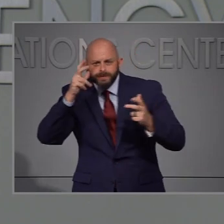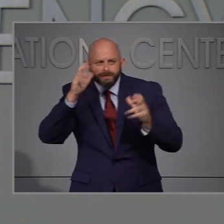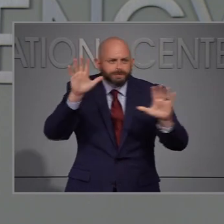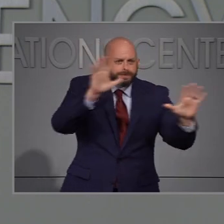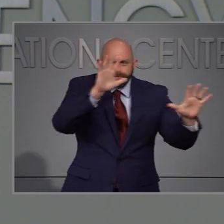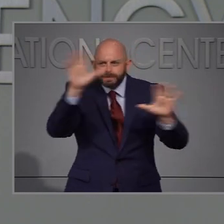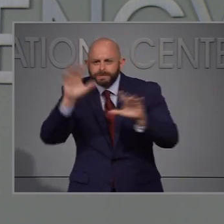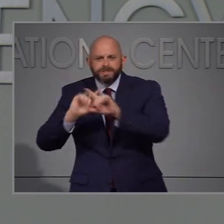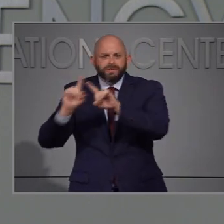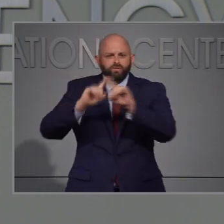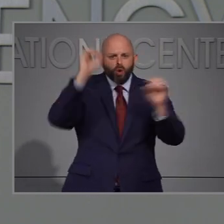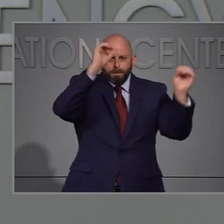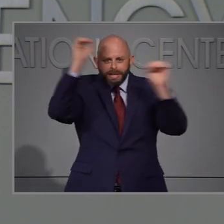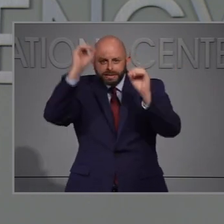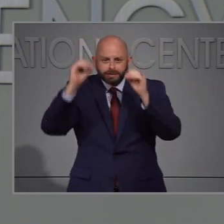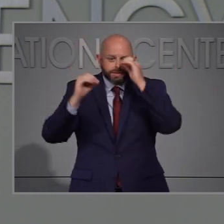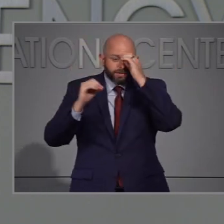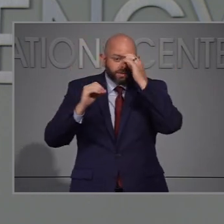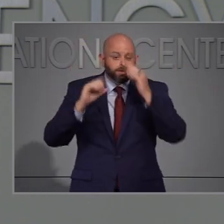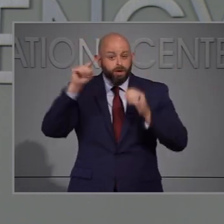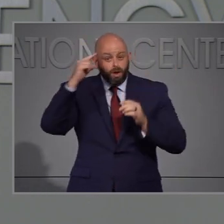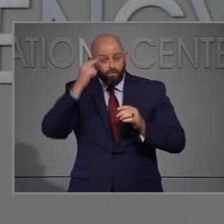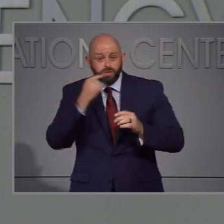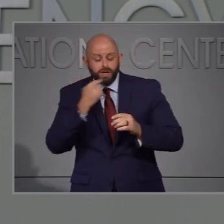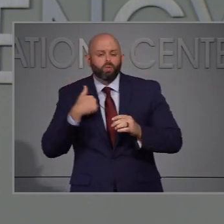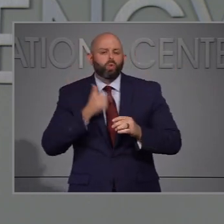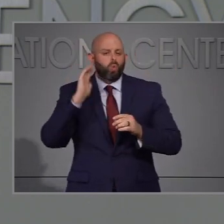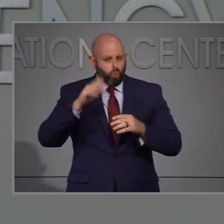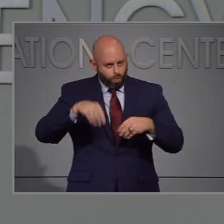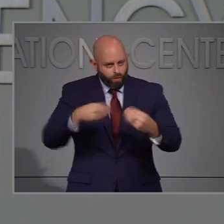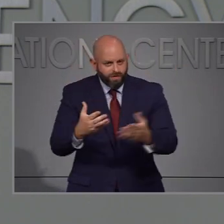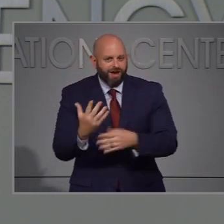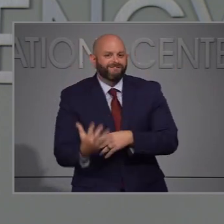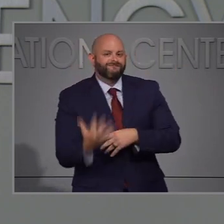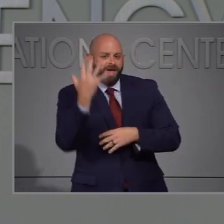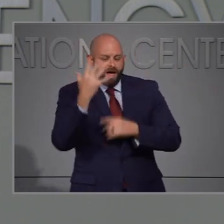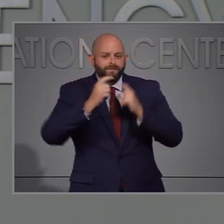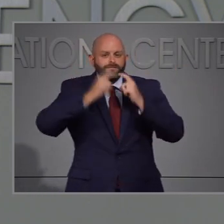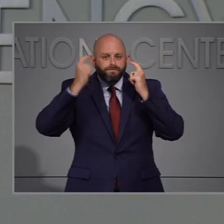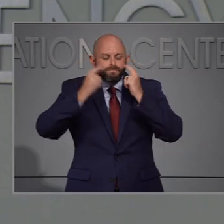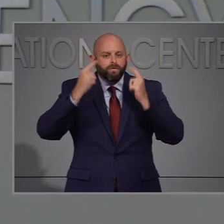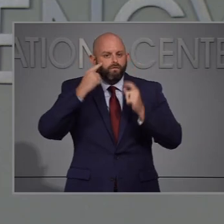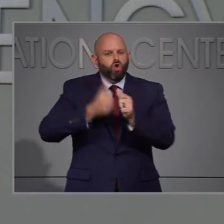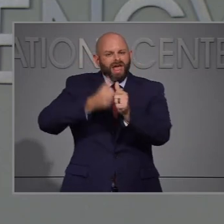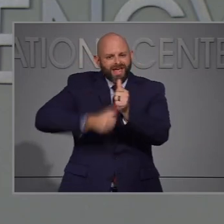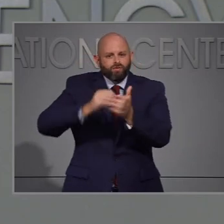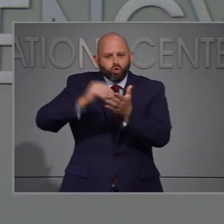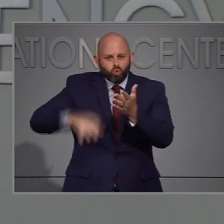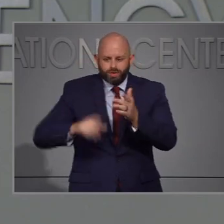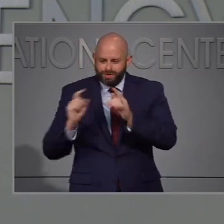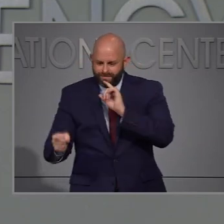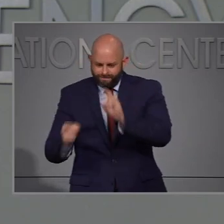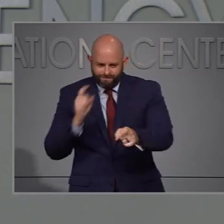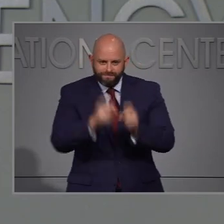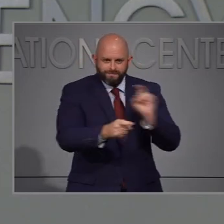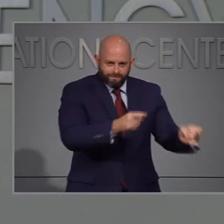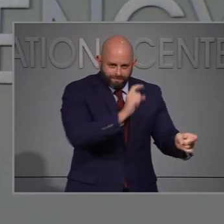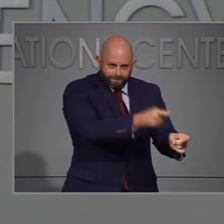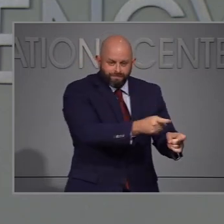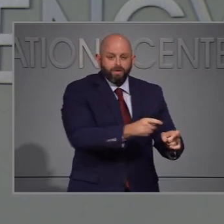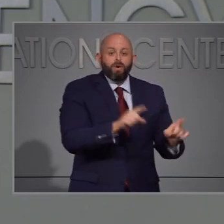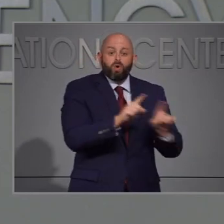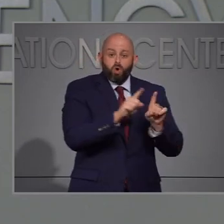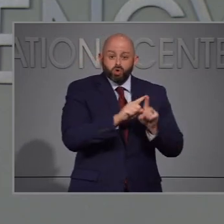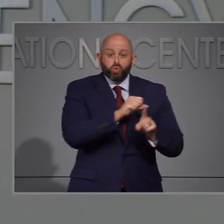teachers. As the governor shared, we will provide 5 cloth face coverings for every student, teacher, and member of the school